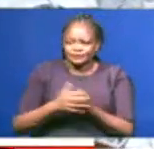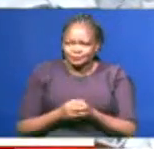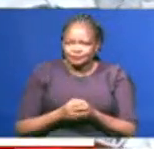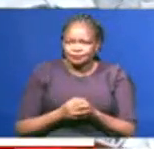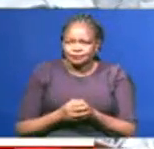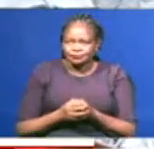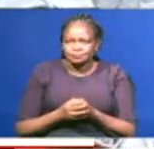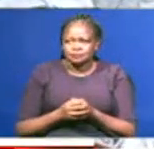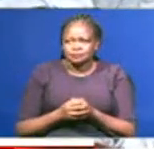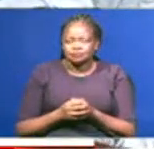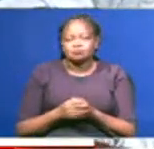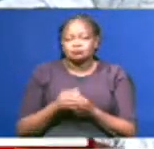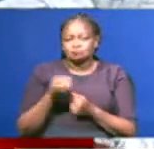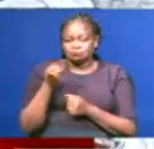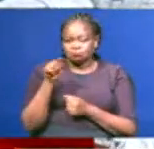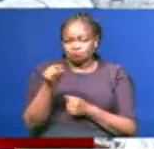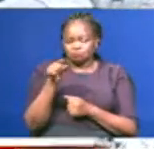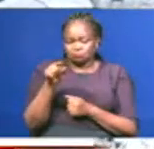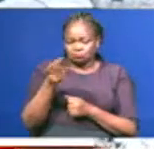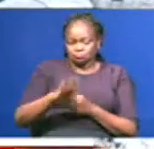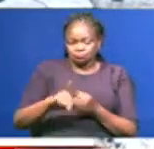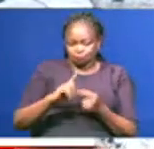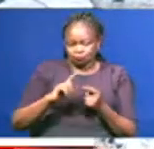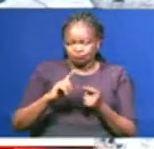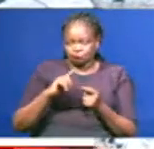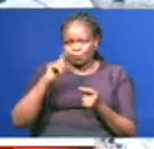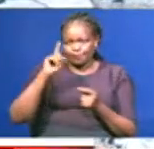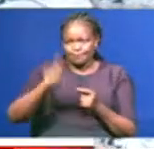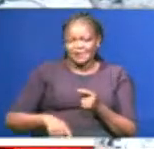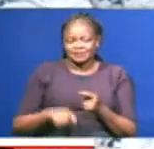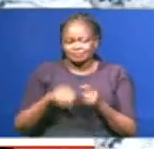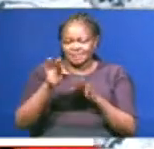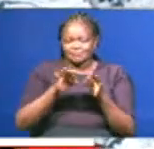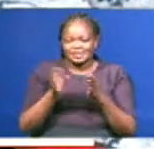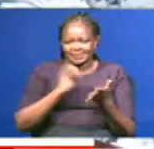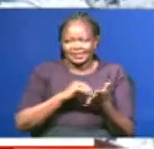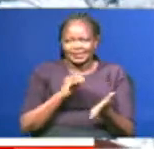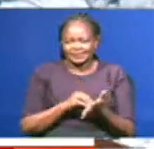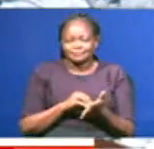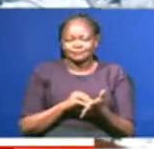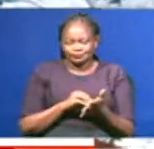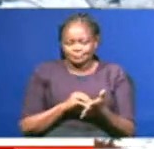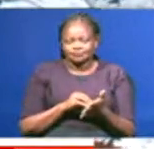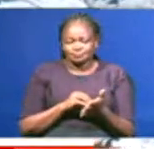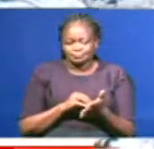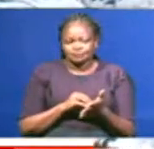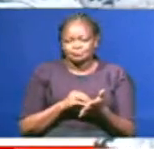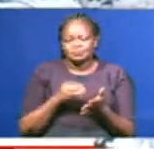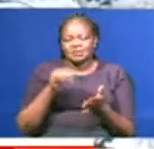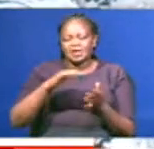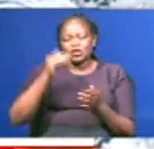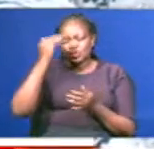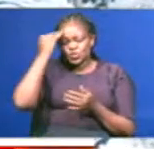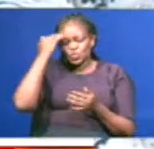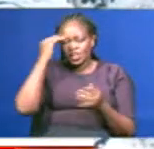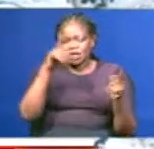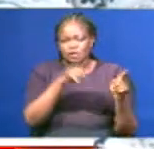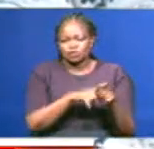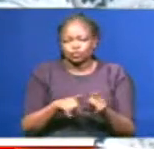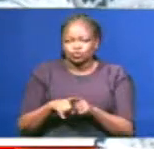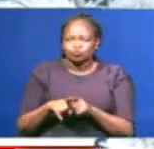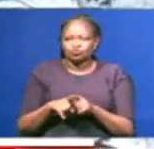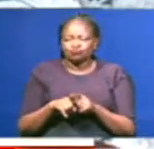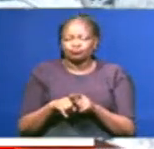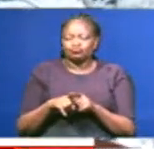like Lobokato Road, need to be redefined, appropriate coordinates are identified, and those hotspots